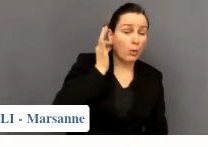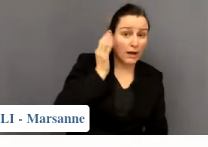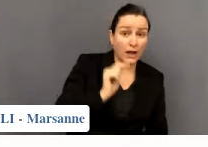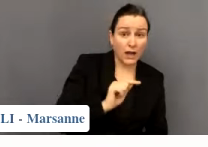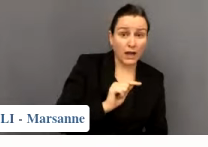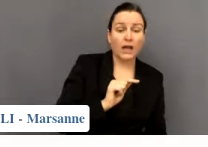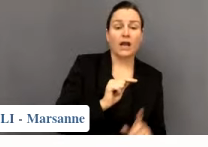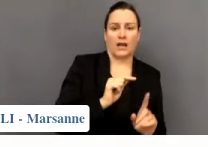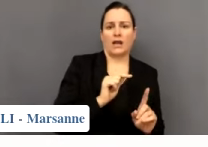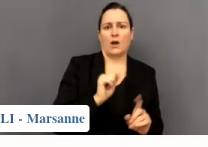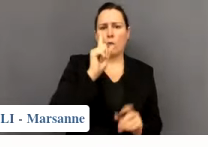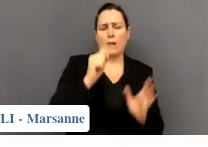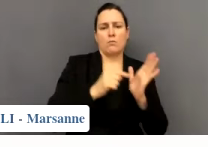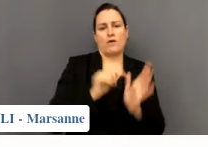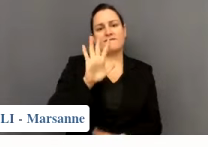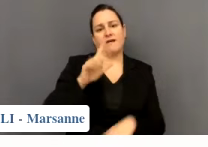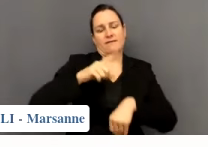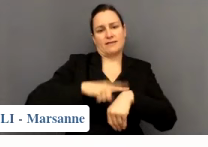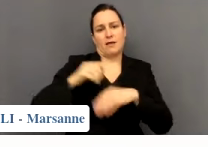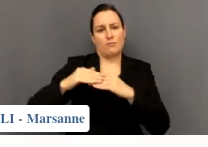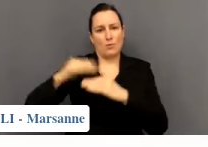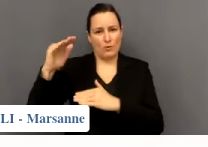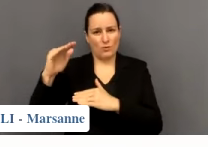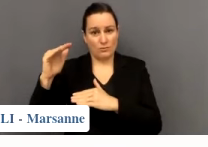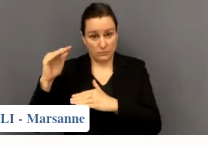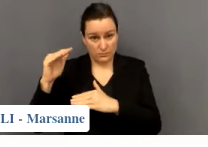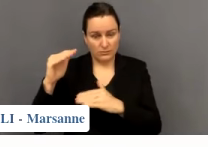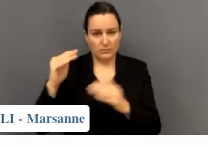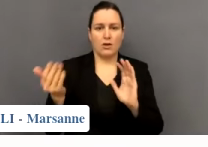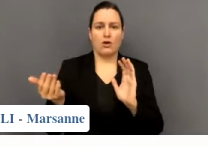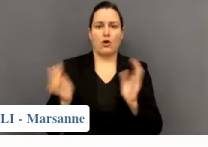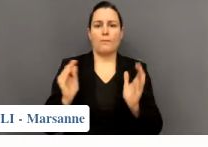financial stress during the pandemic compared to those who did not.